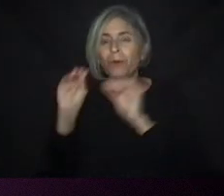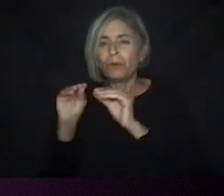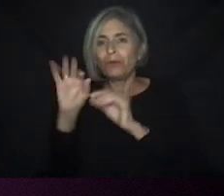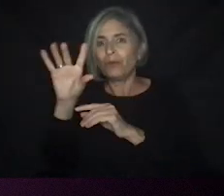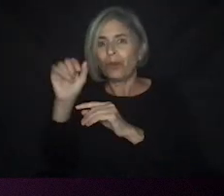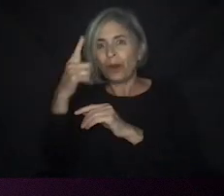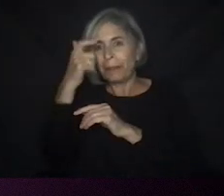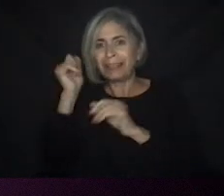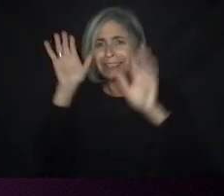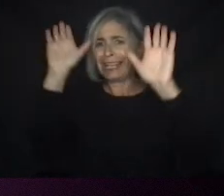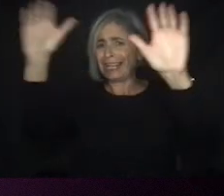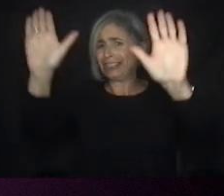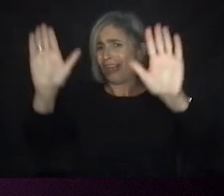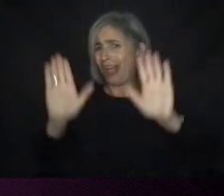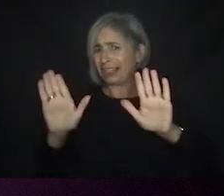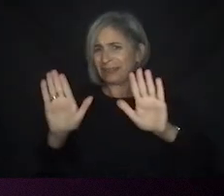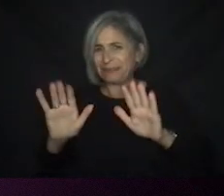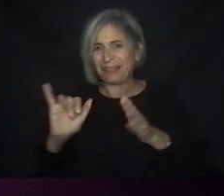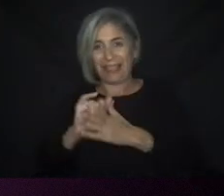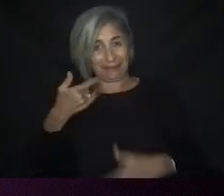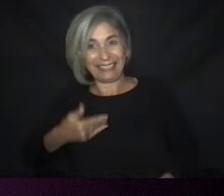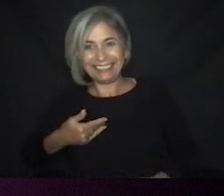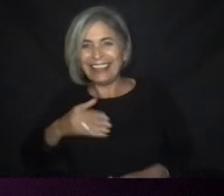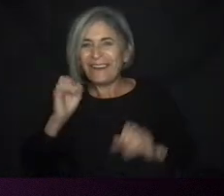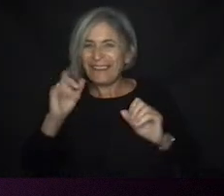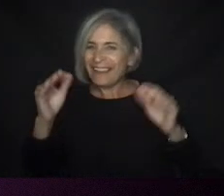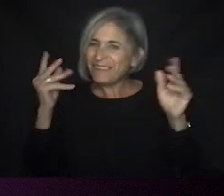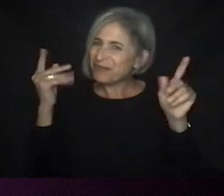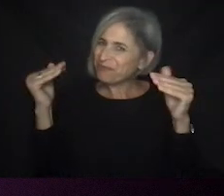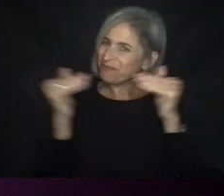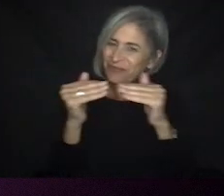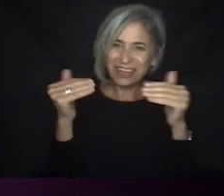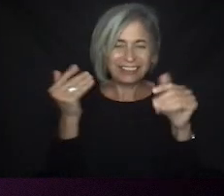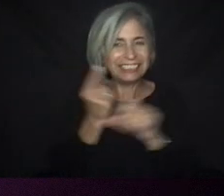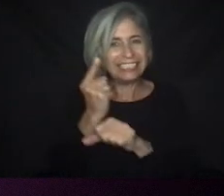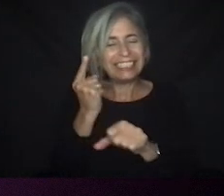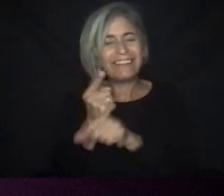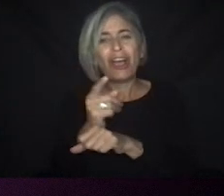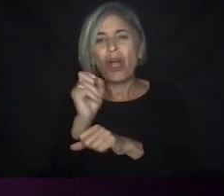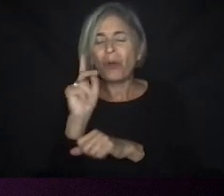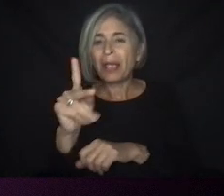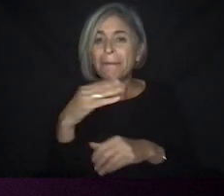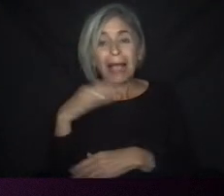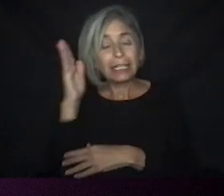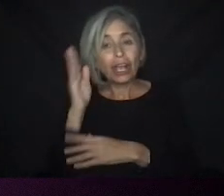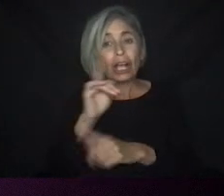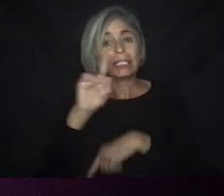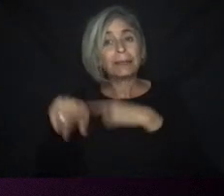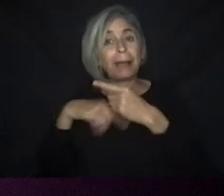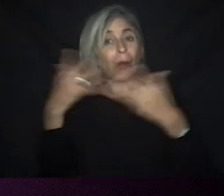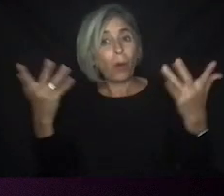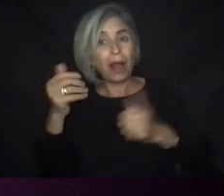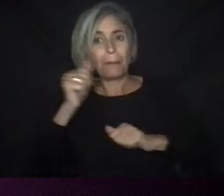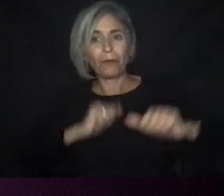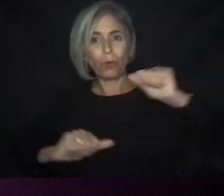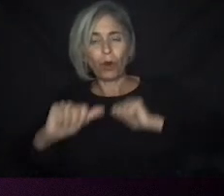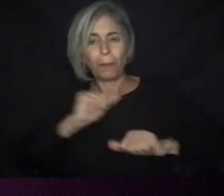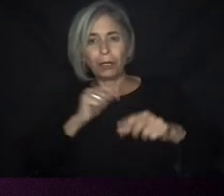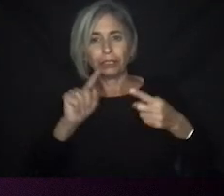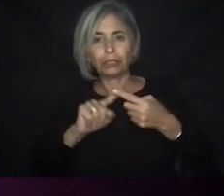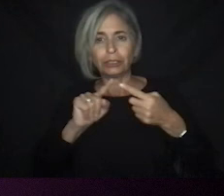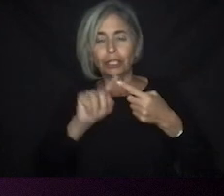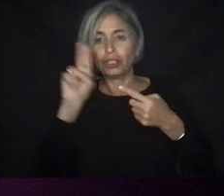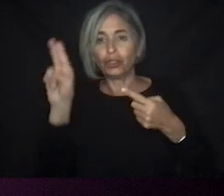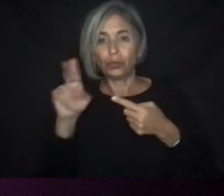awesome? That's me. Okay, all right, fair enough. all right, so my talk is on performance, user